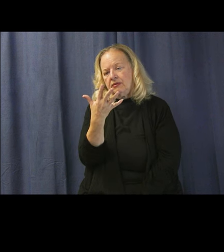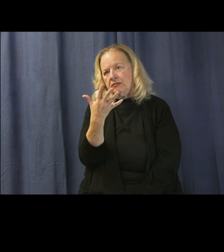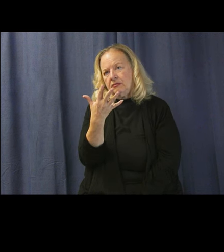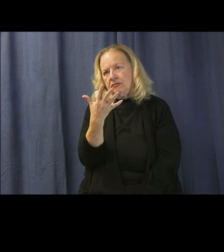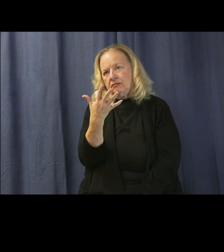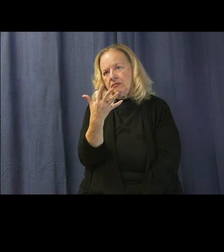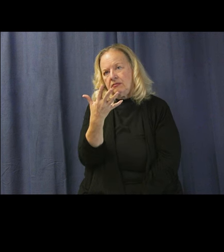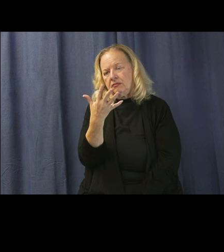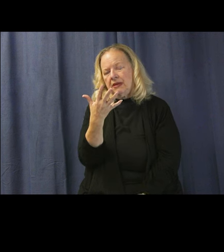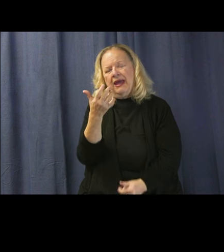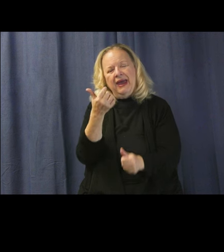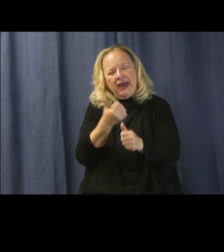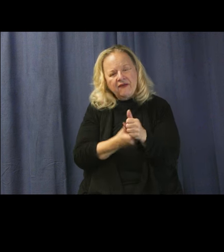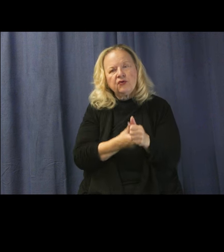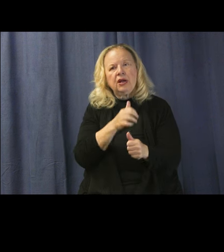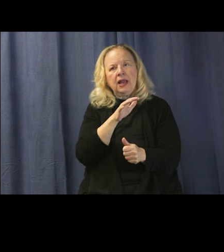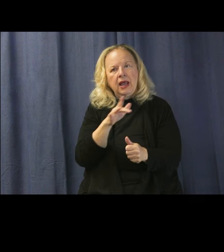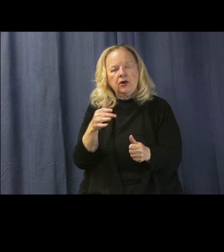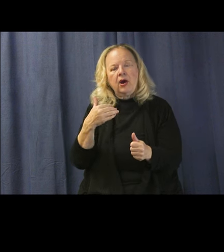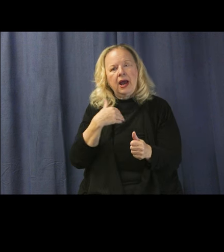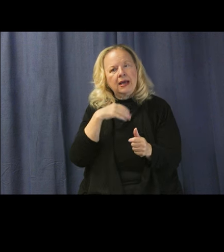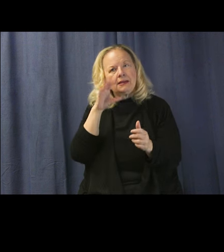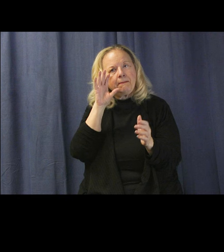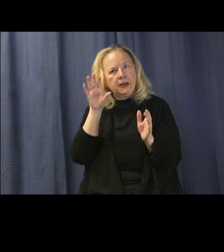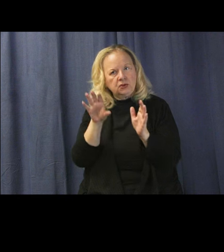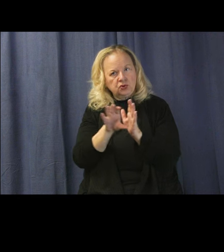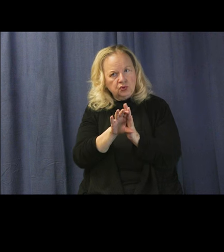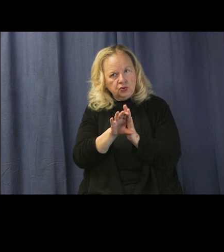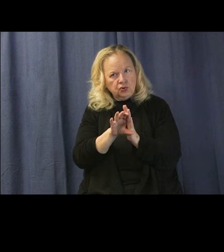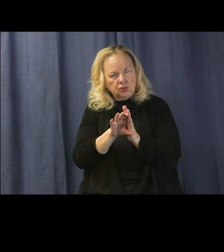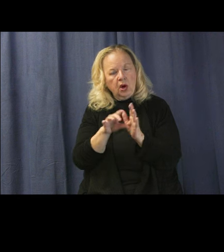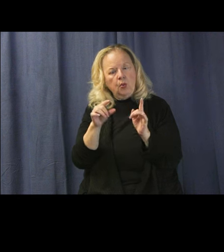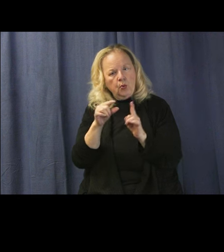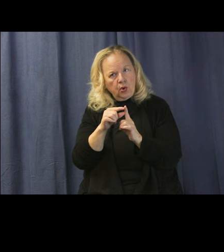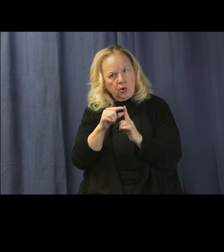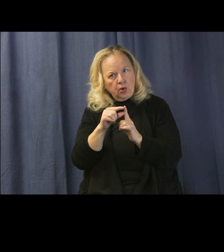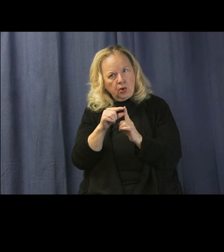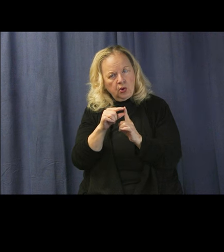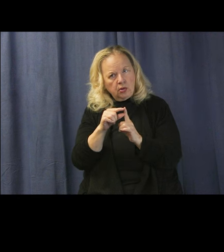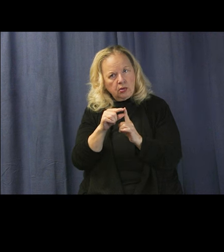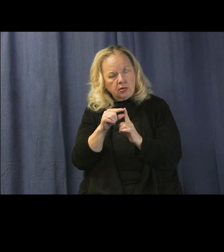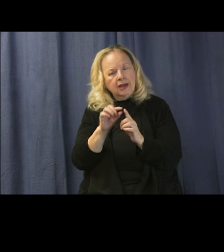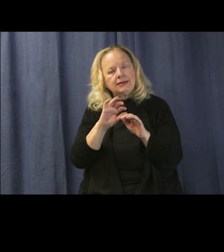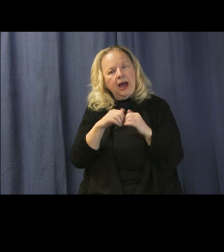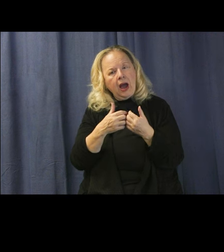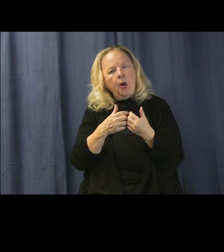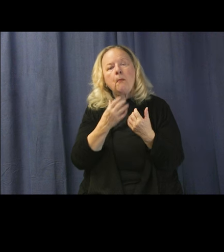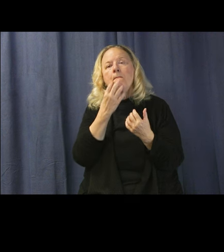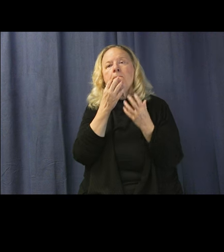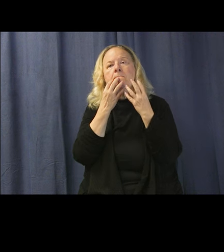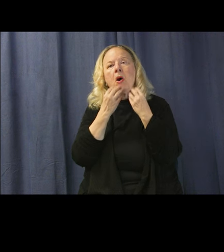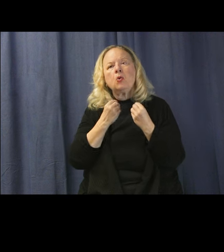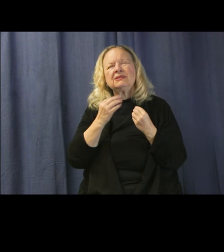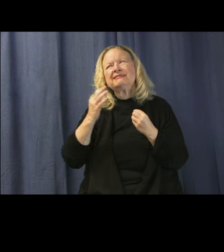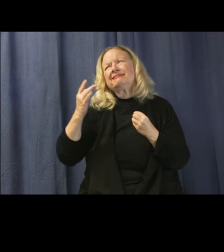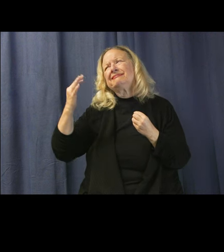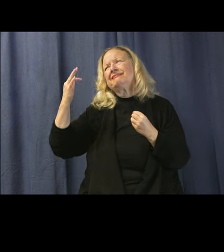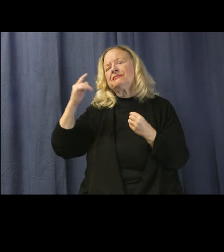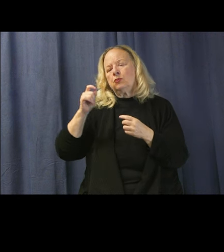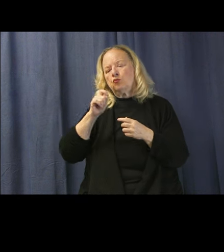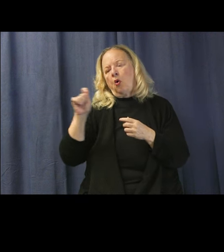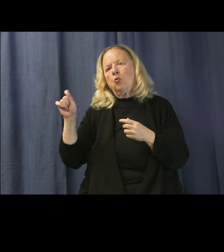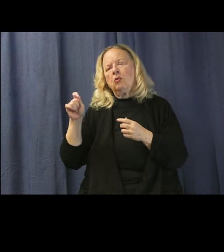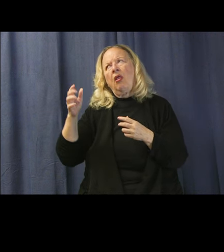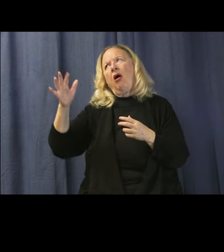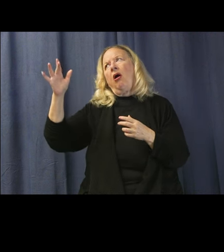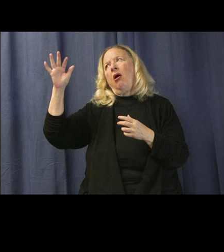want you to understand every letter in Hebrew is also a word. That's how Moses wrote that letter, Yud. And